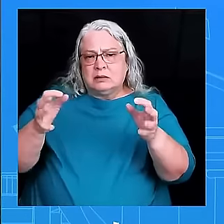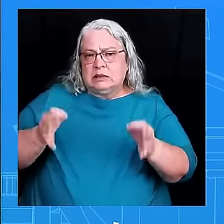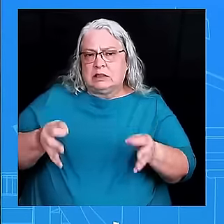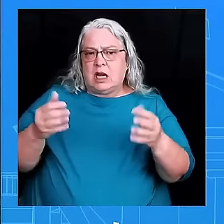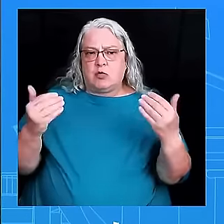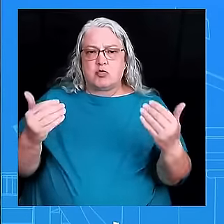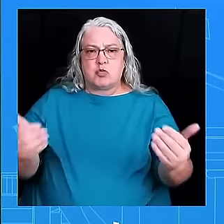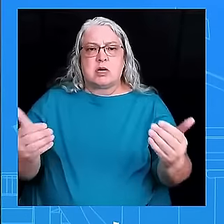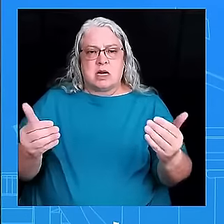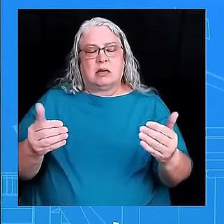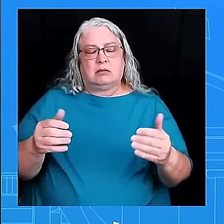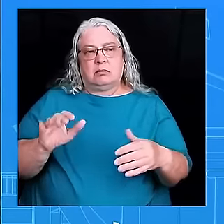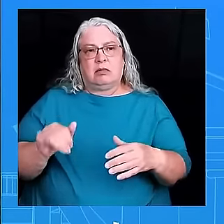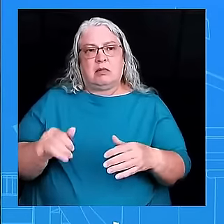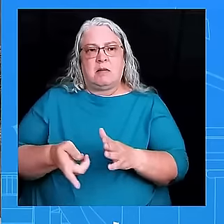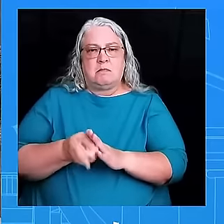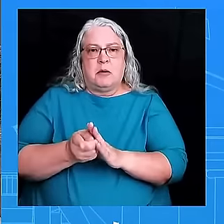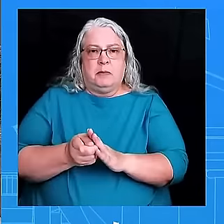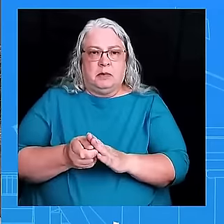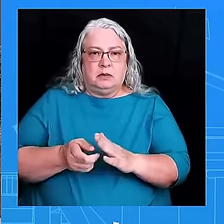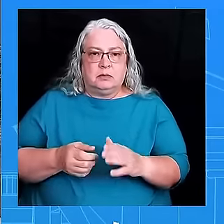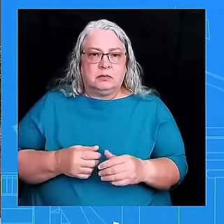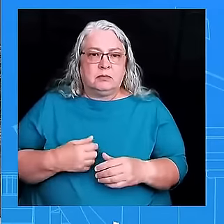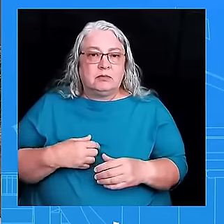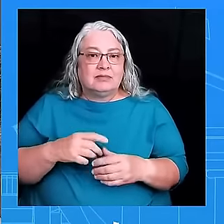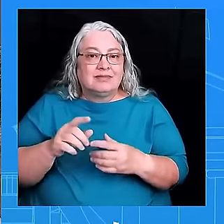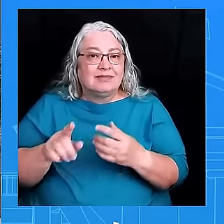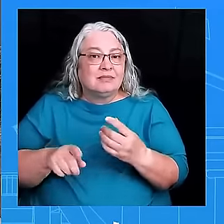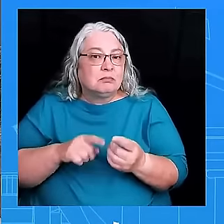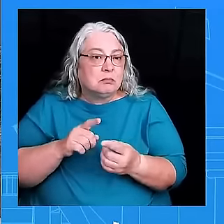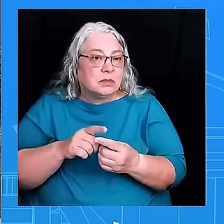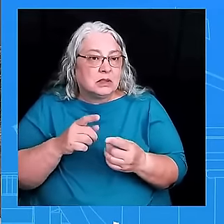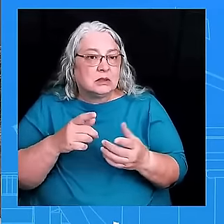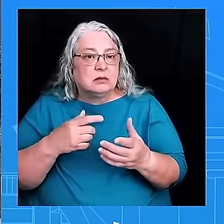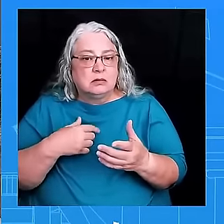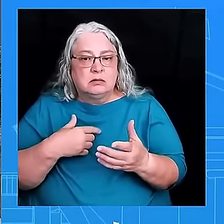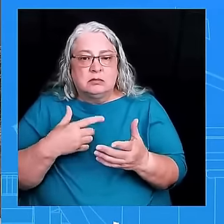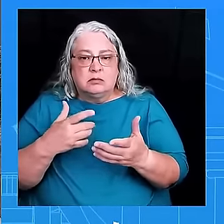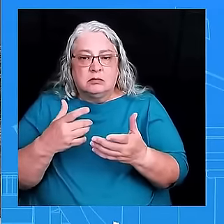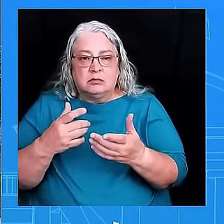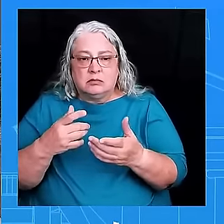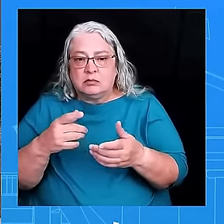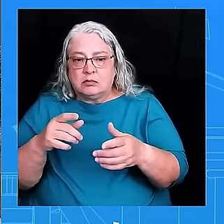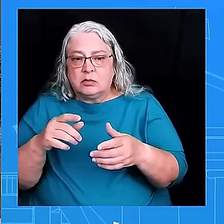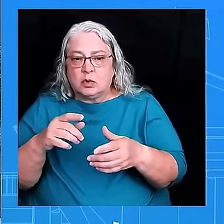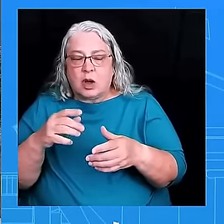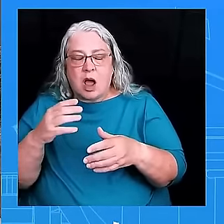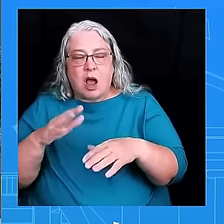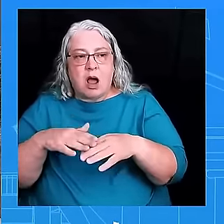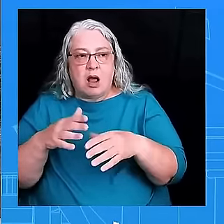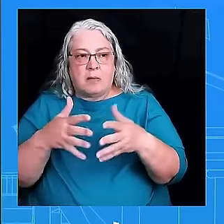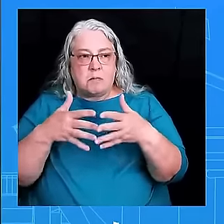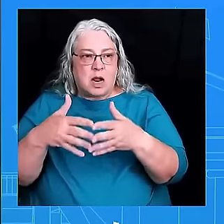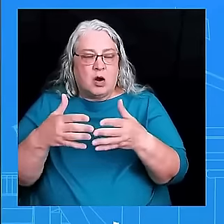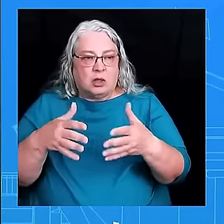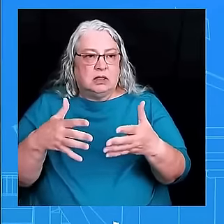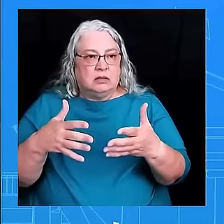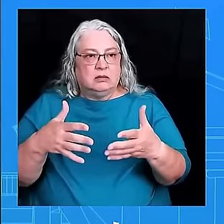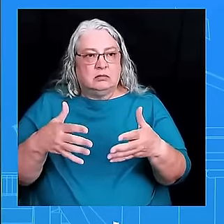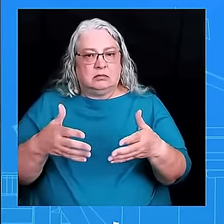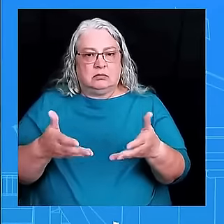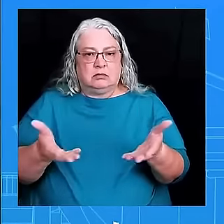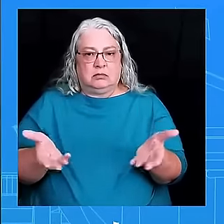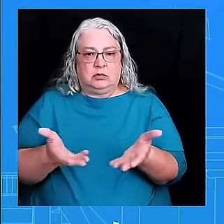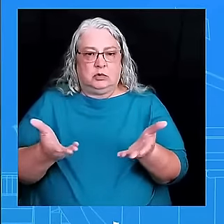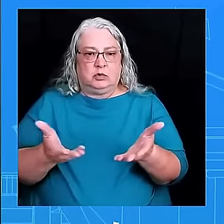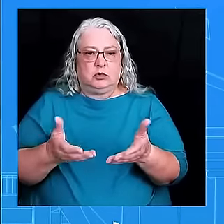of hours before he made his announcement. And when do you think we will actually see them on American soil? Will the president greet them in person? I think you can expect